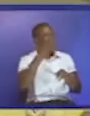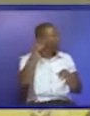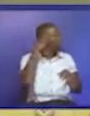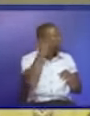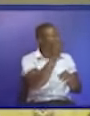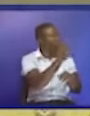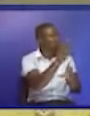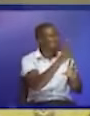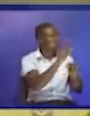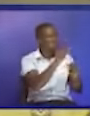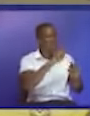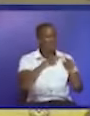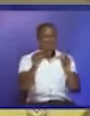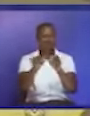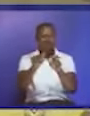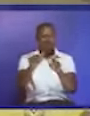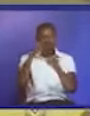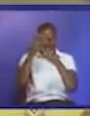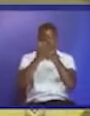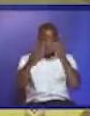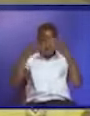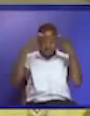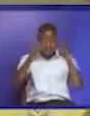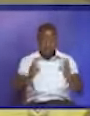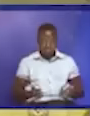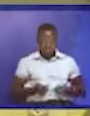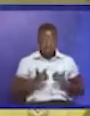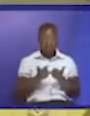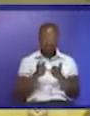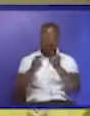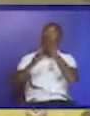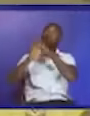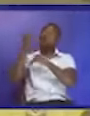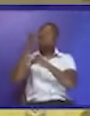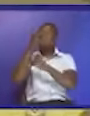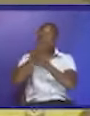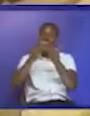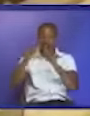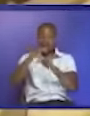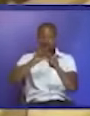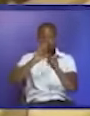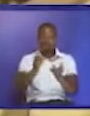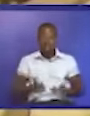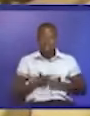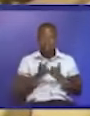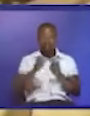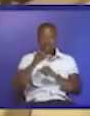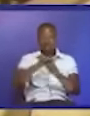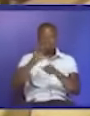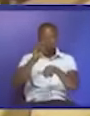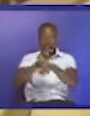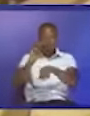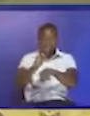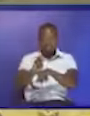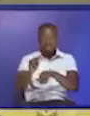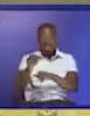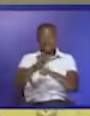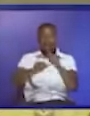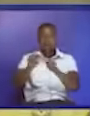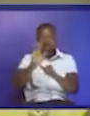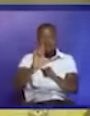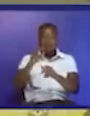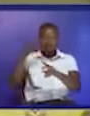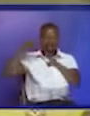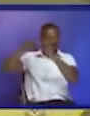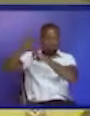is saying concerning your life, something God is saying concerning your ministry, something God is saying concerning the